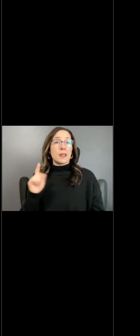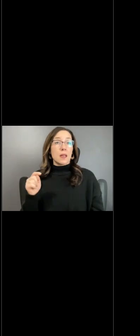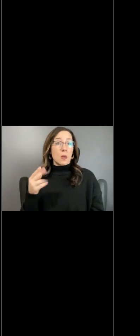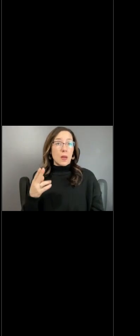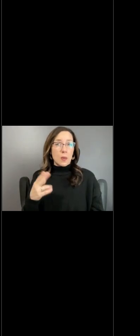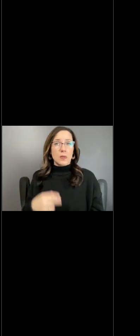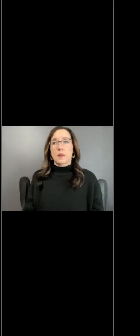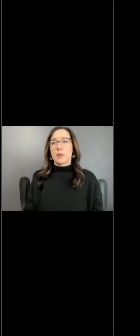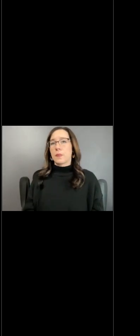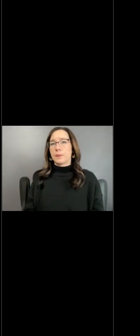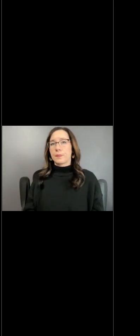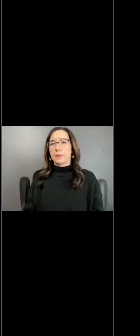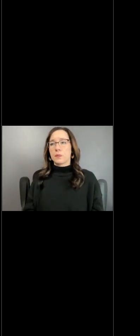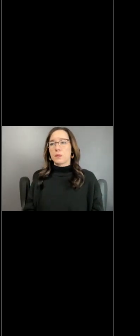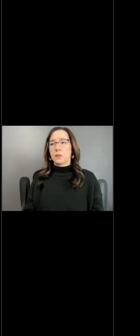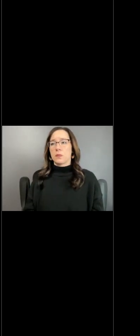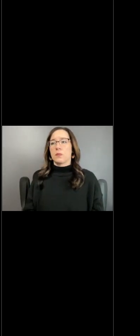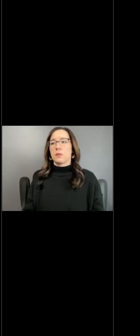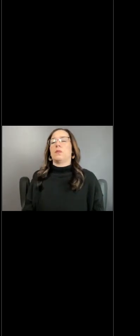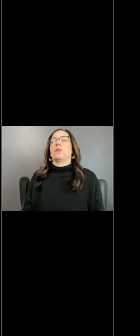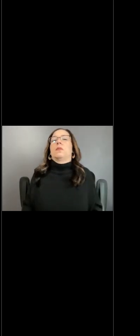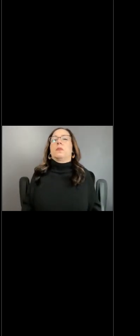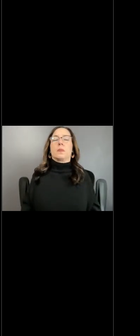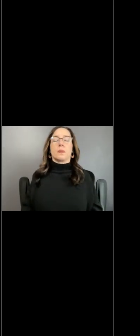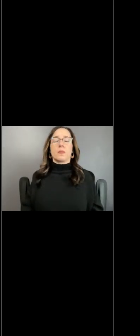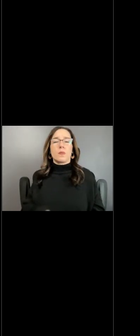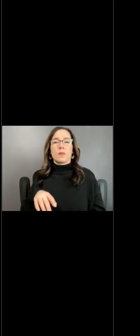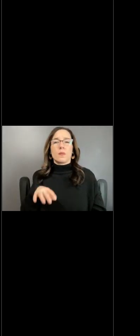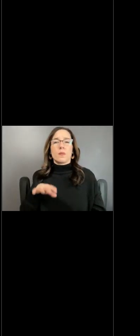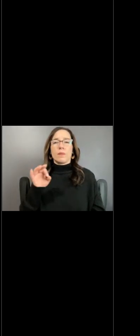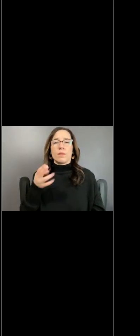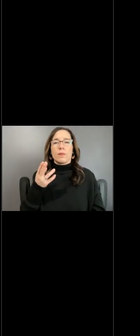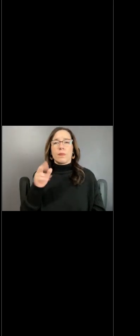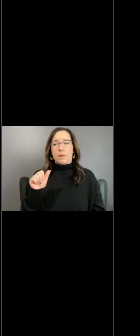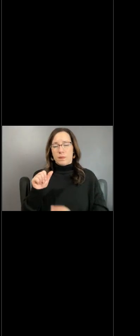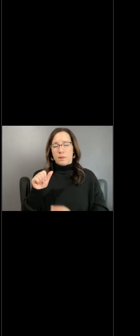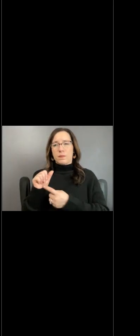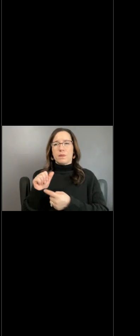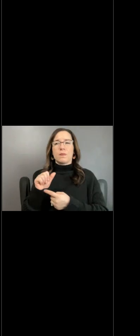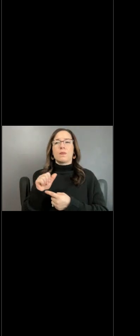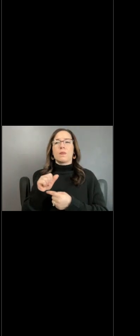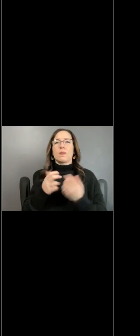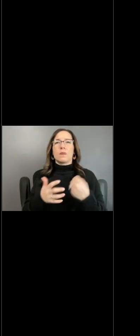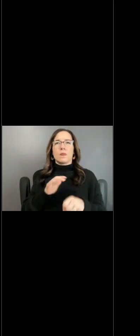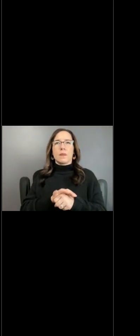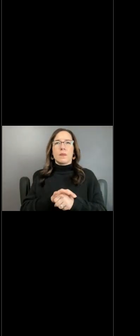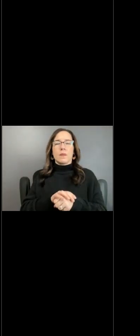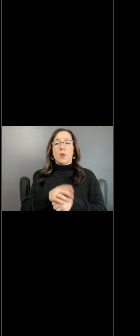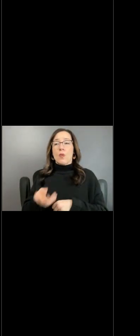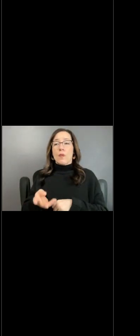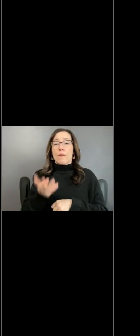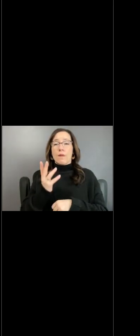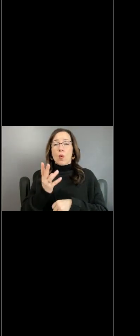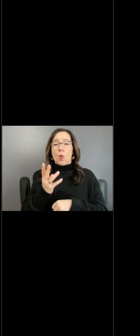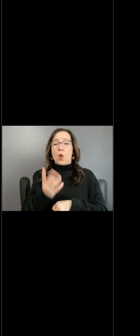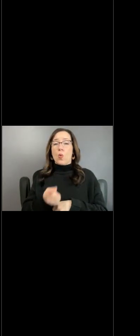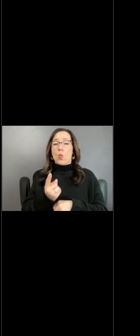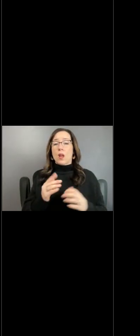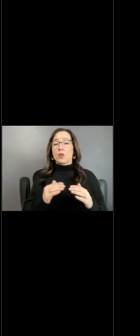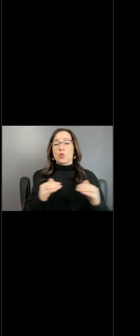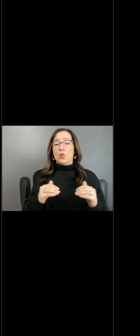sense. Does the Fair Housing Act cover 4 one-story dwelling